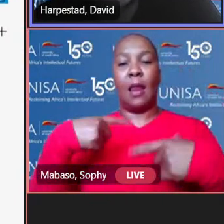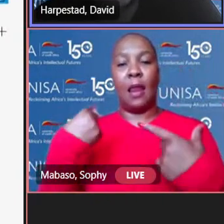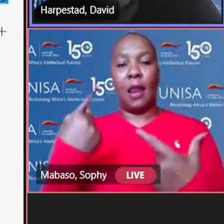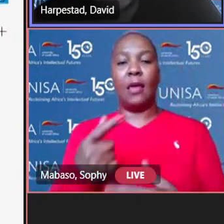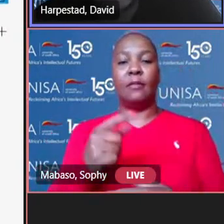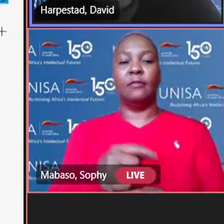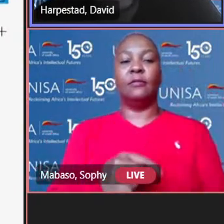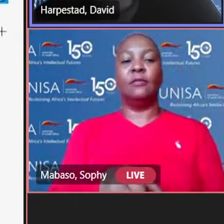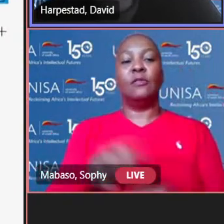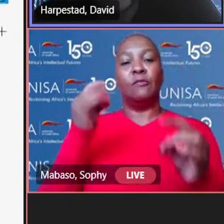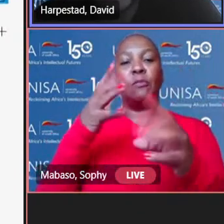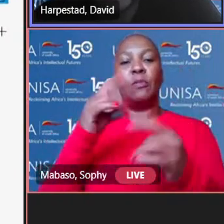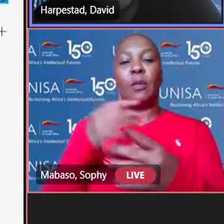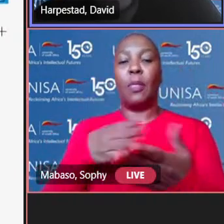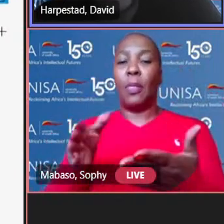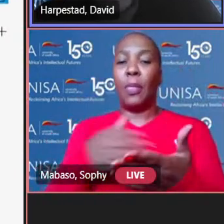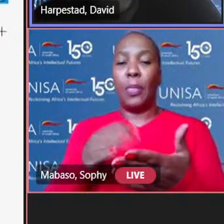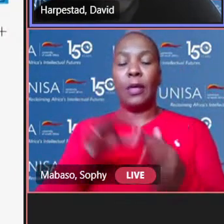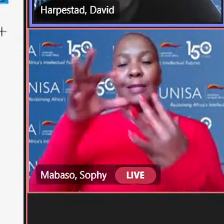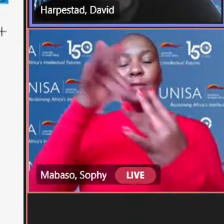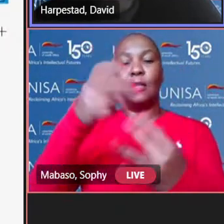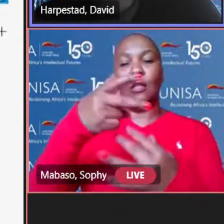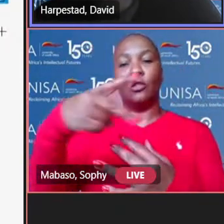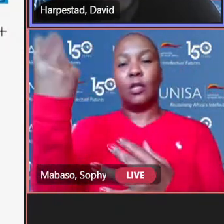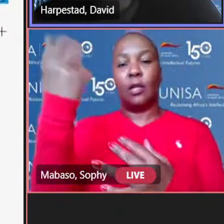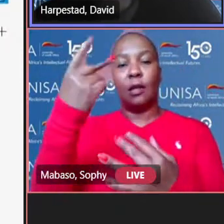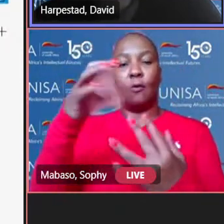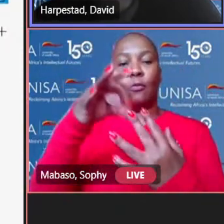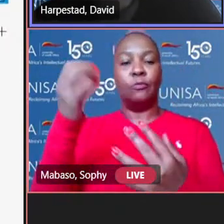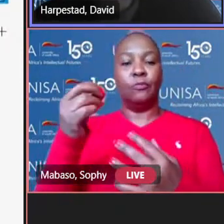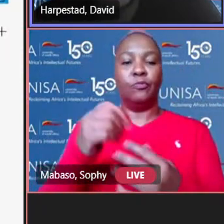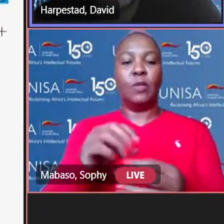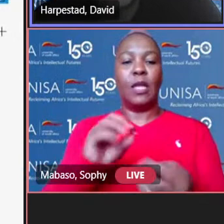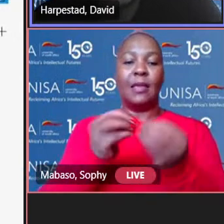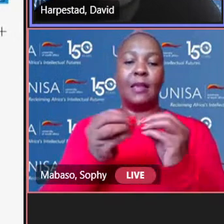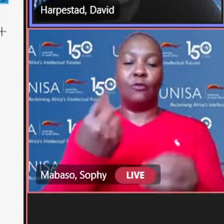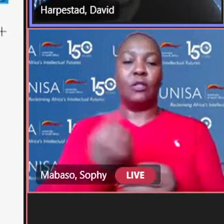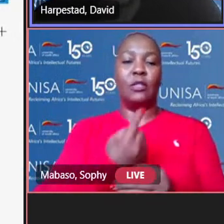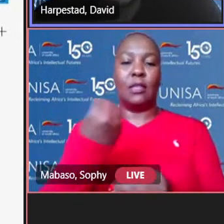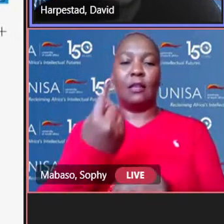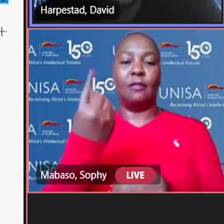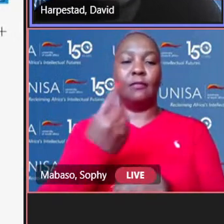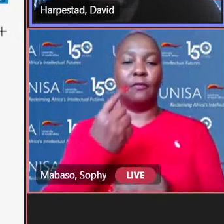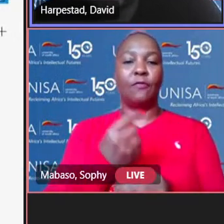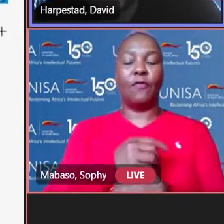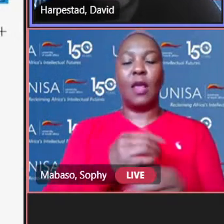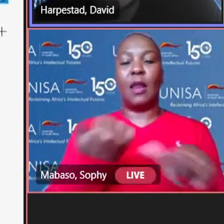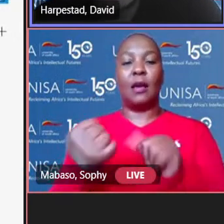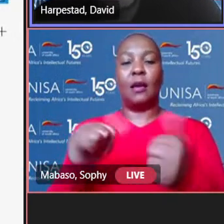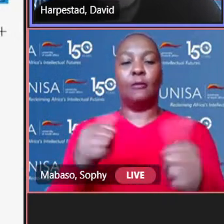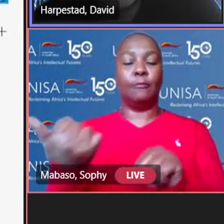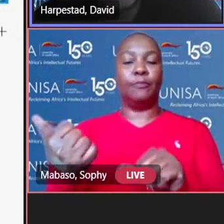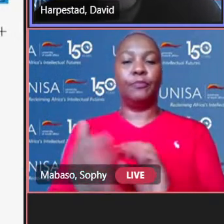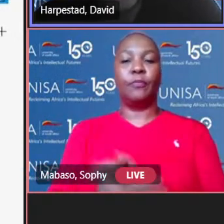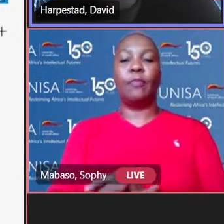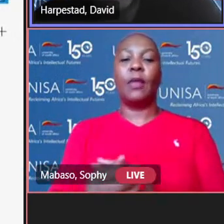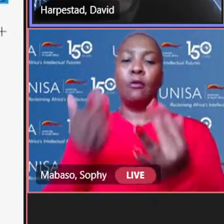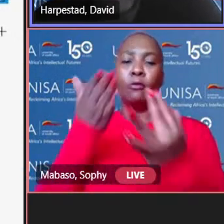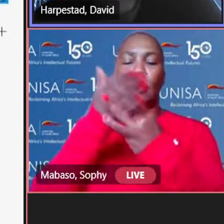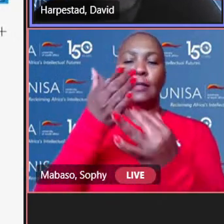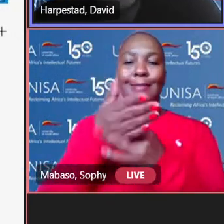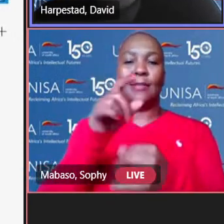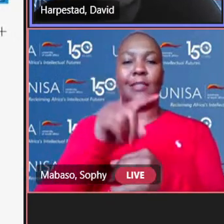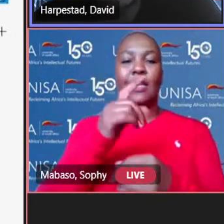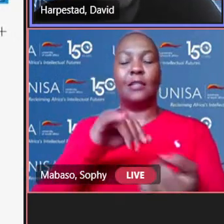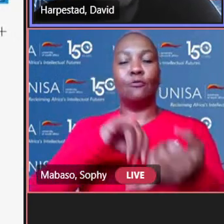second option and then just create yourself a little account. So it's not a train smash. But yes, you can access these courses. You can do